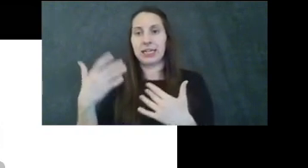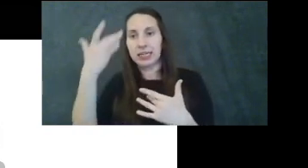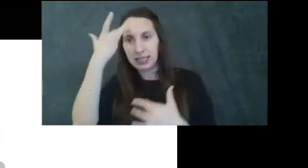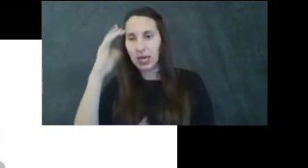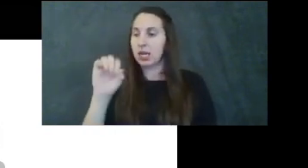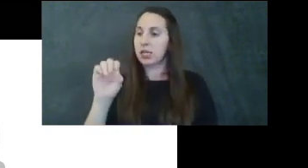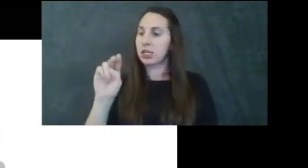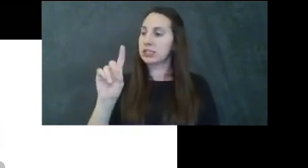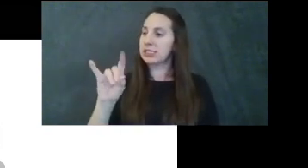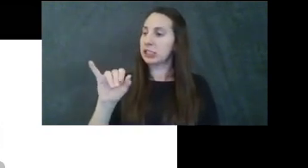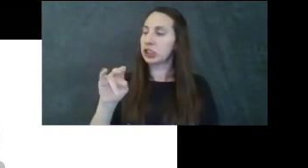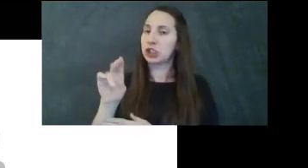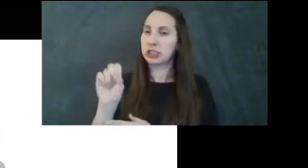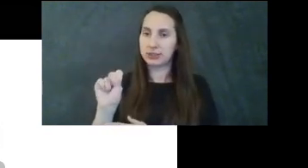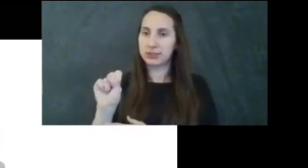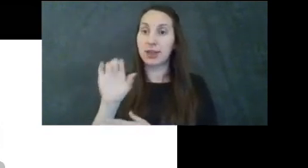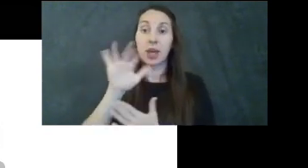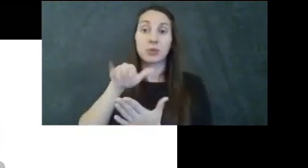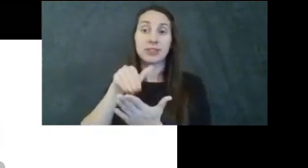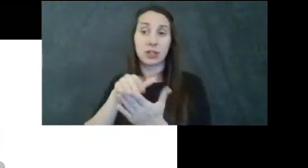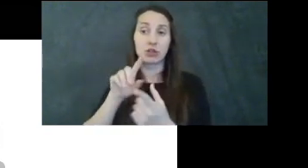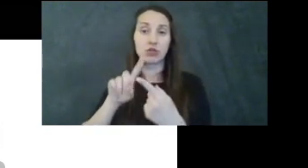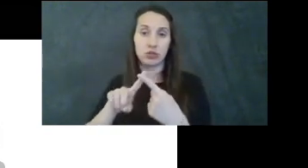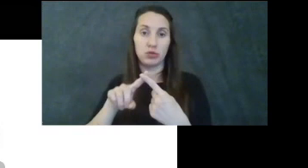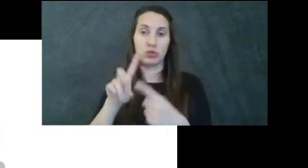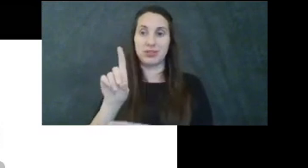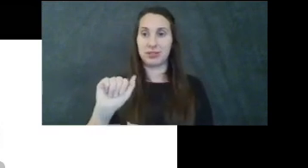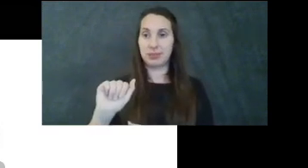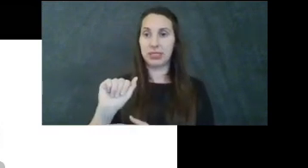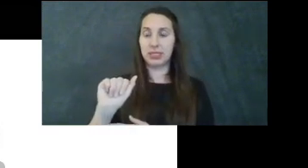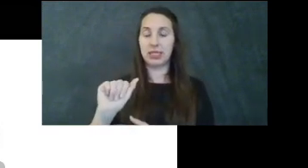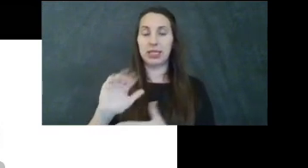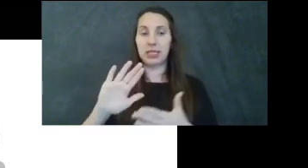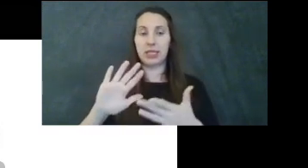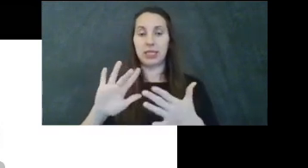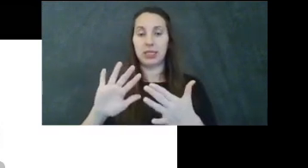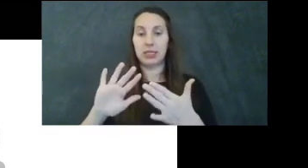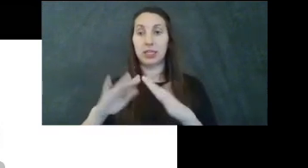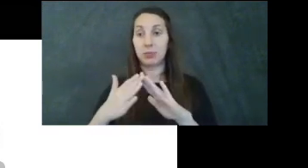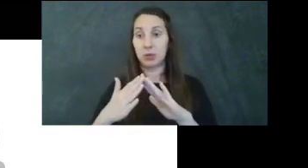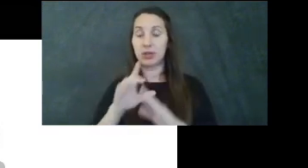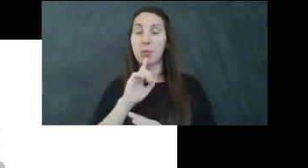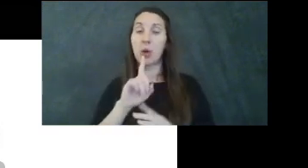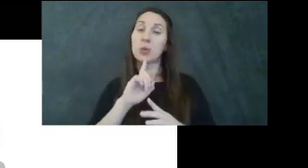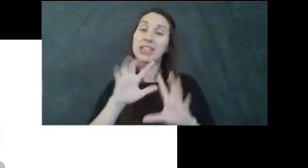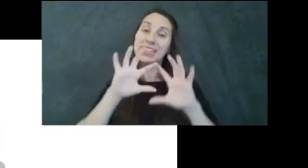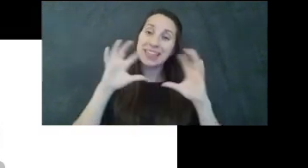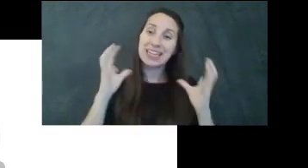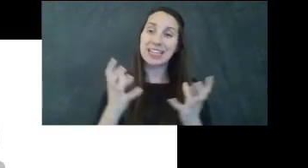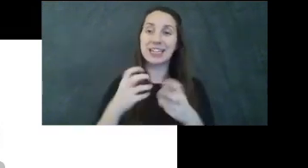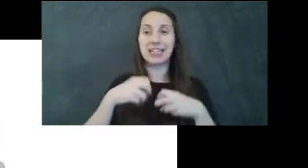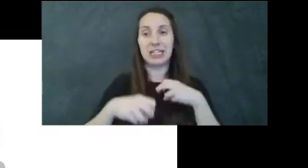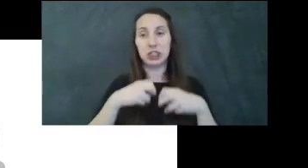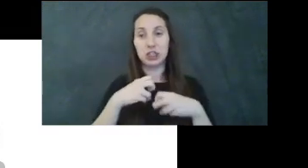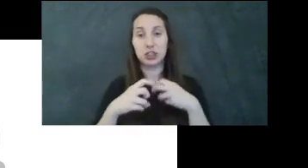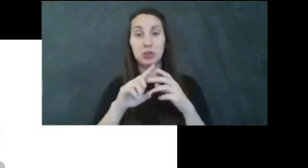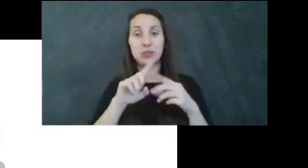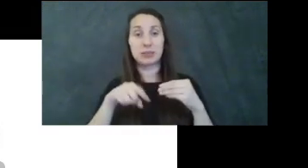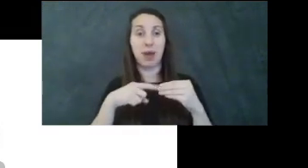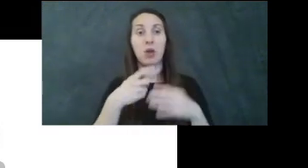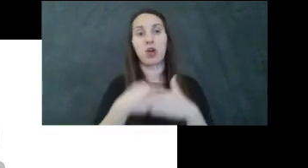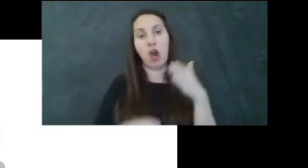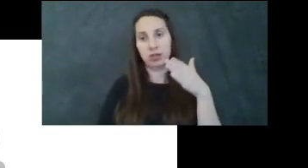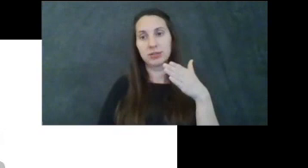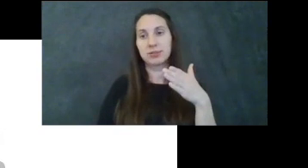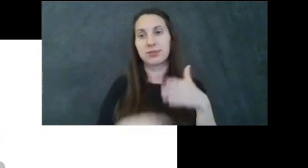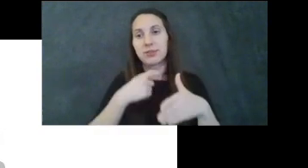community, but the issue overwhelmingly, though, is about cost. It's where the emotion is where people get wiped out. It's